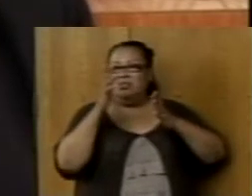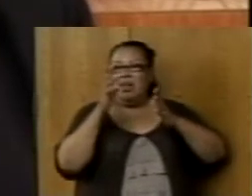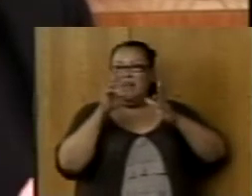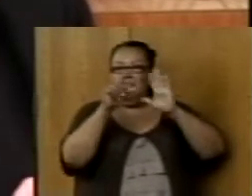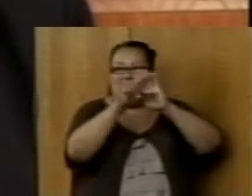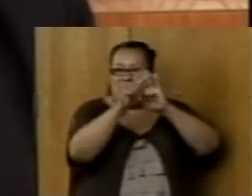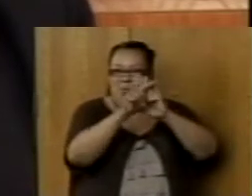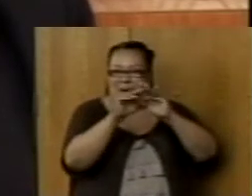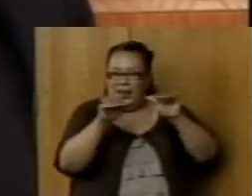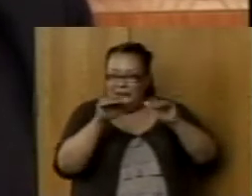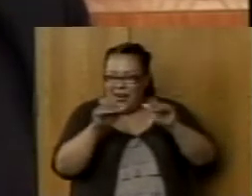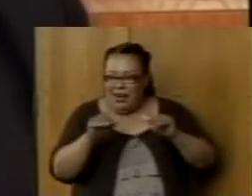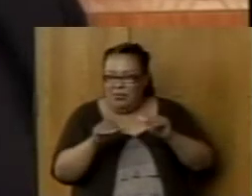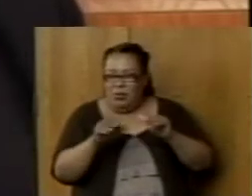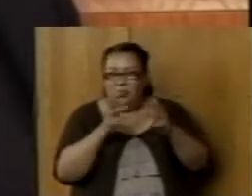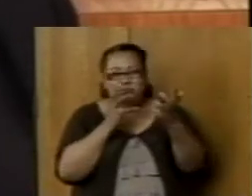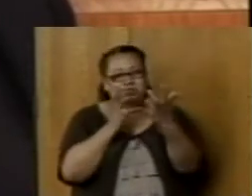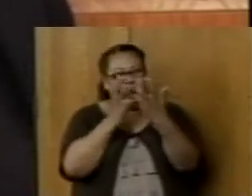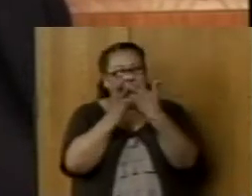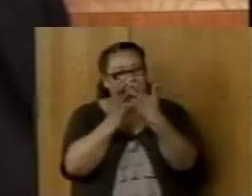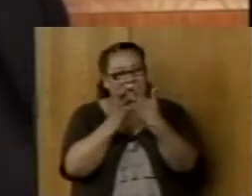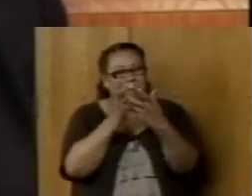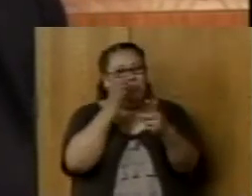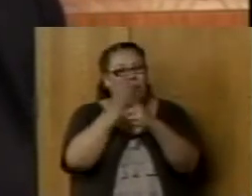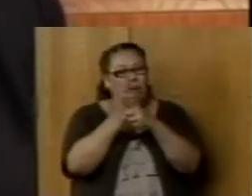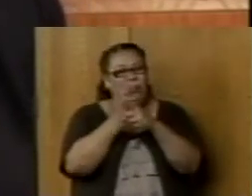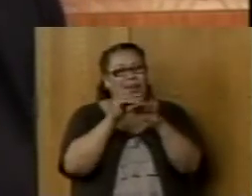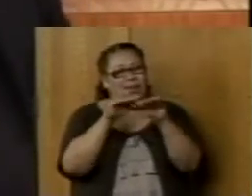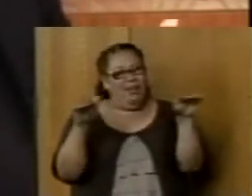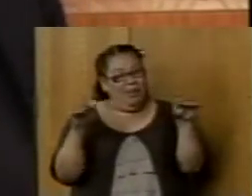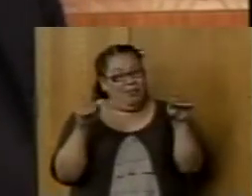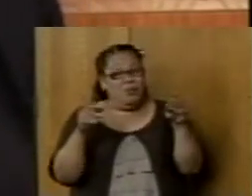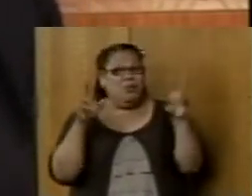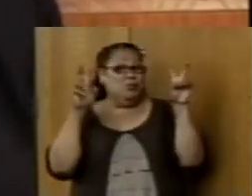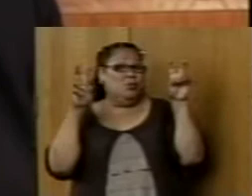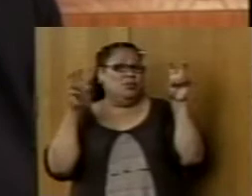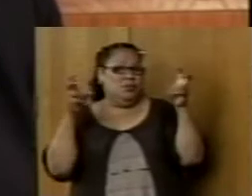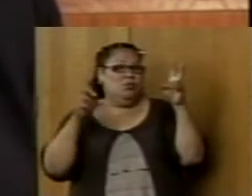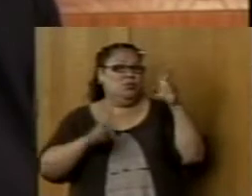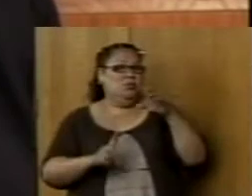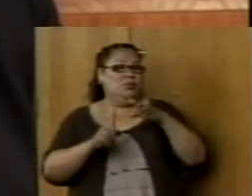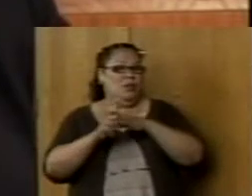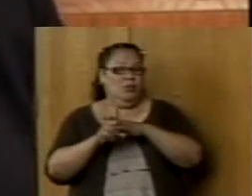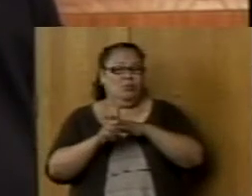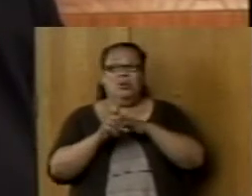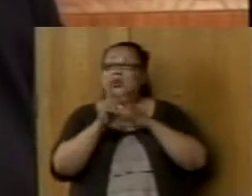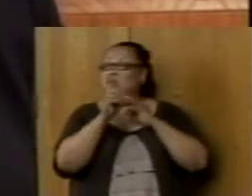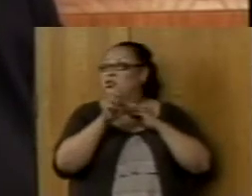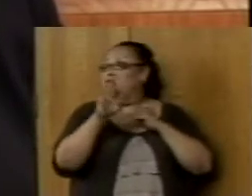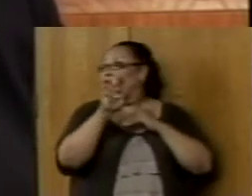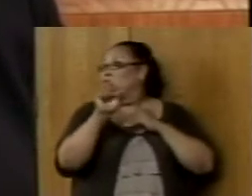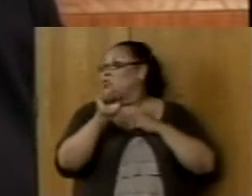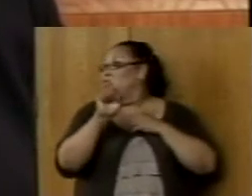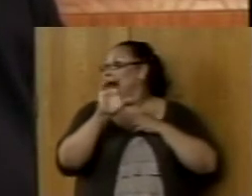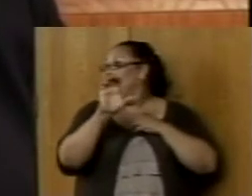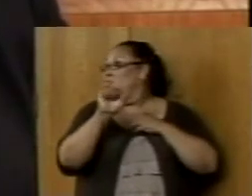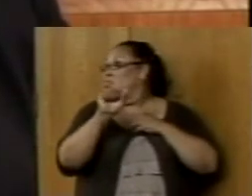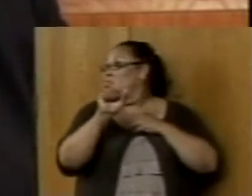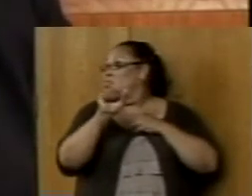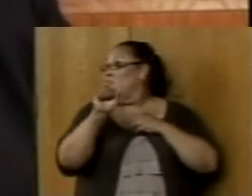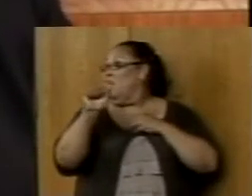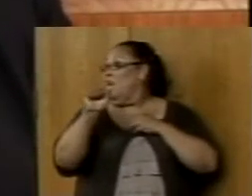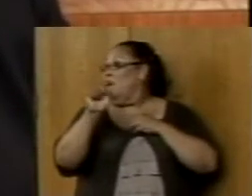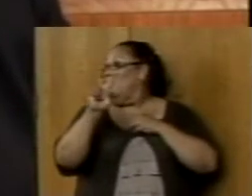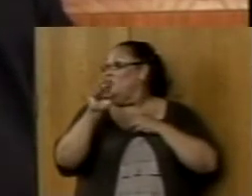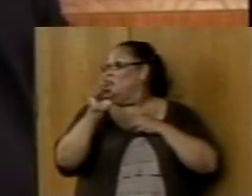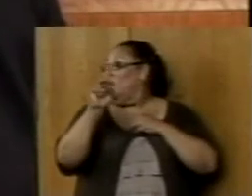is meeting at the appropriate level. Because I think one of the issues that has come up, and it's something that actually Dr. Smith and I discussed previously, was